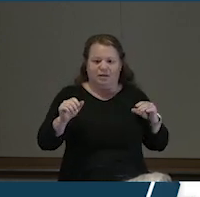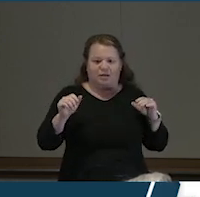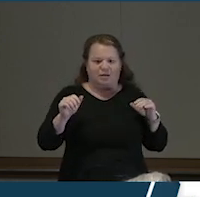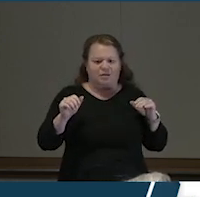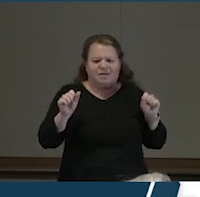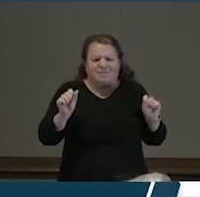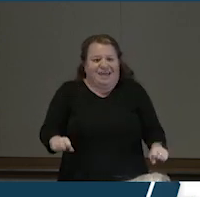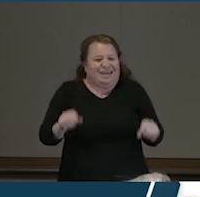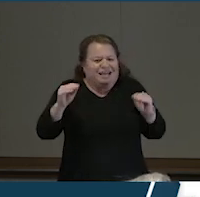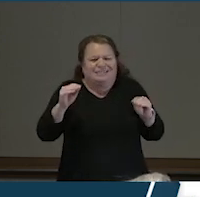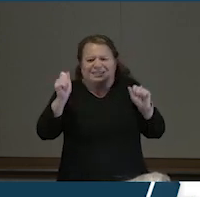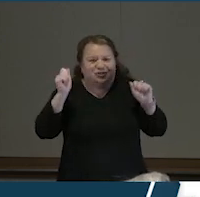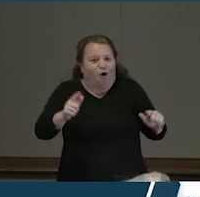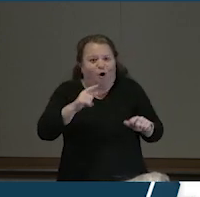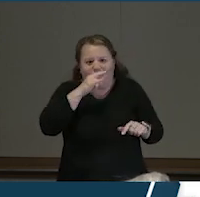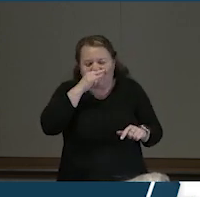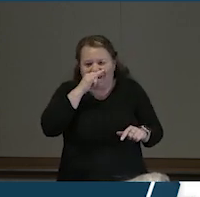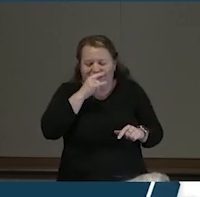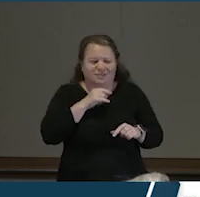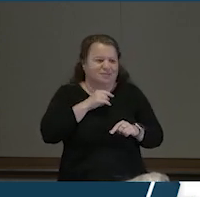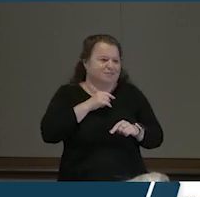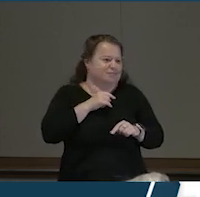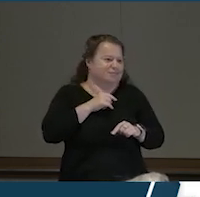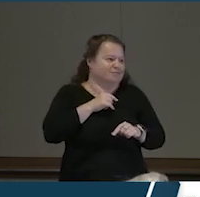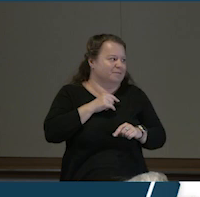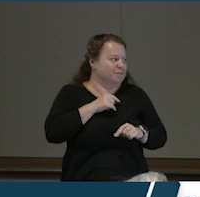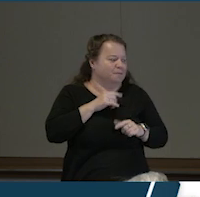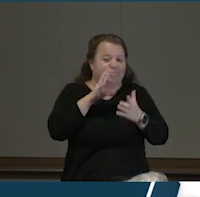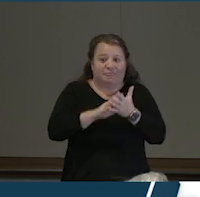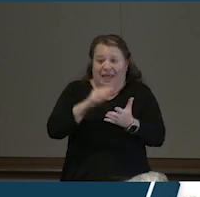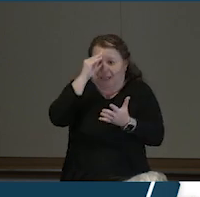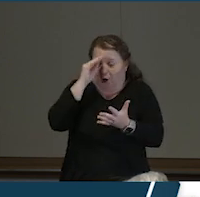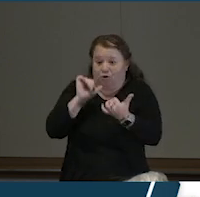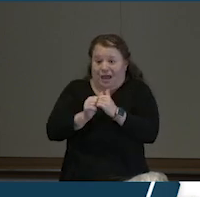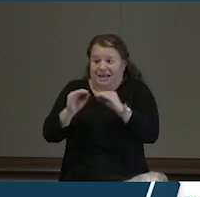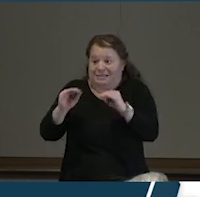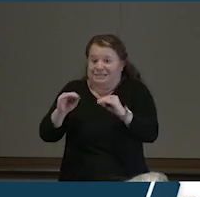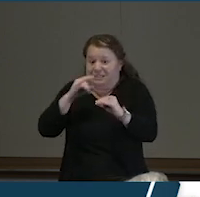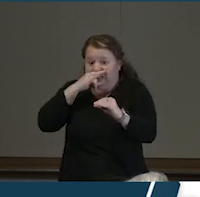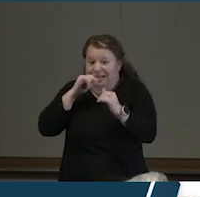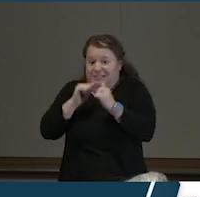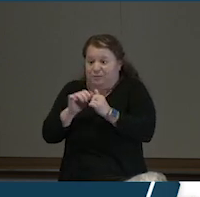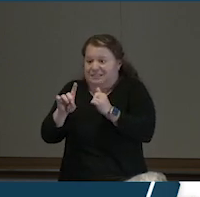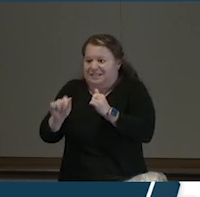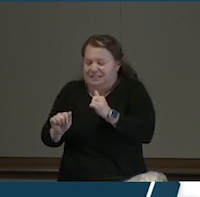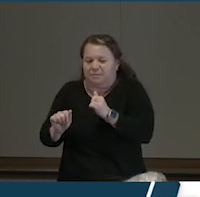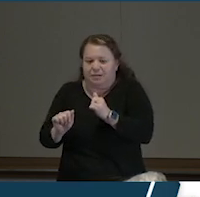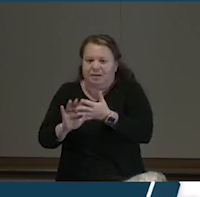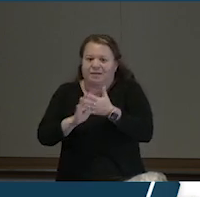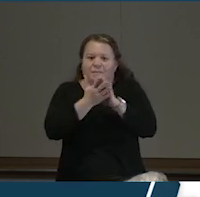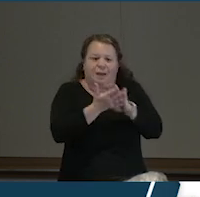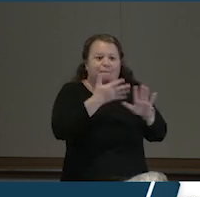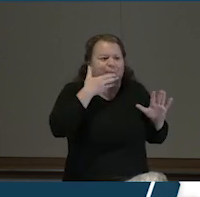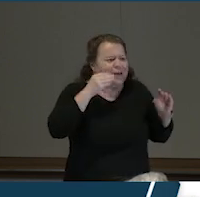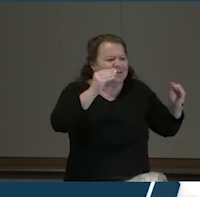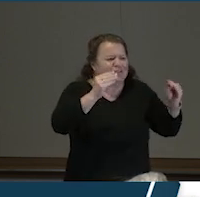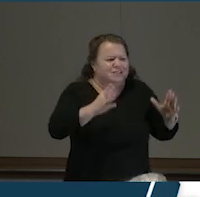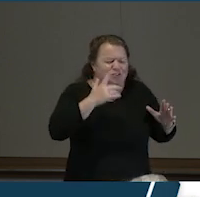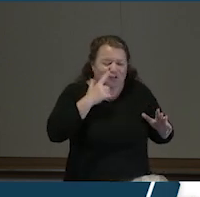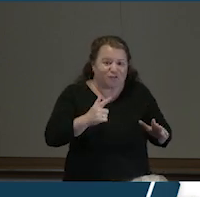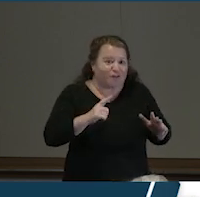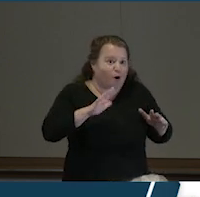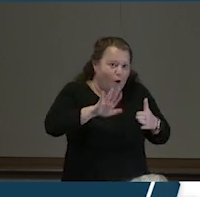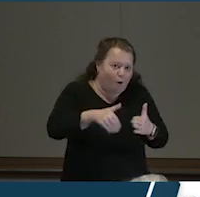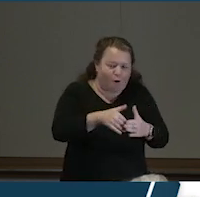all kids. The stuff that they learn when they go to learn how to teach kids with disabilities helps them become a better teacher for everyone. And